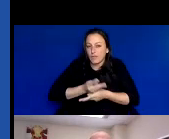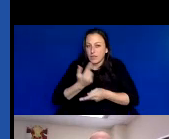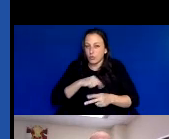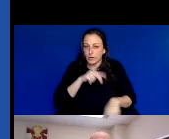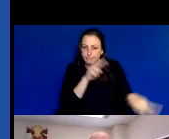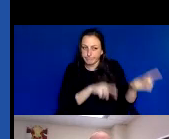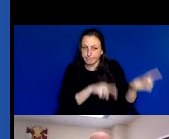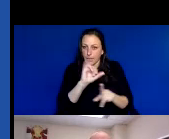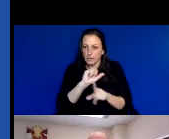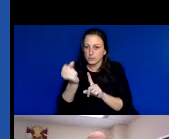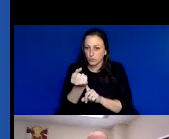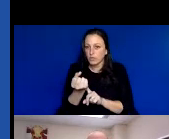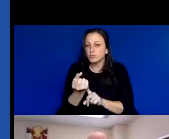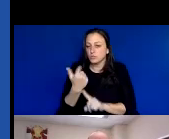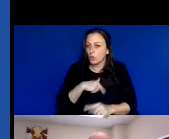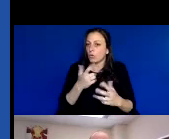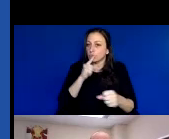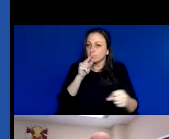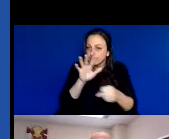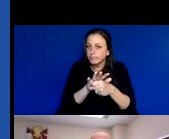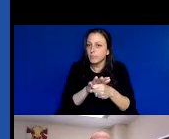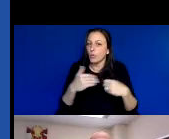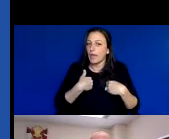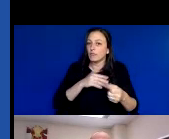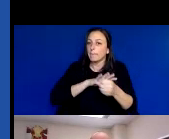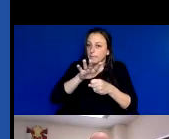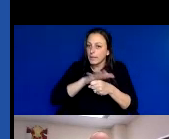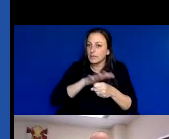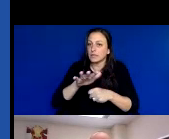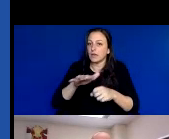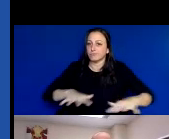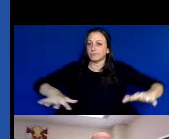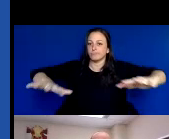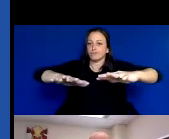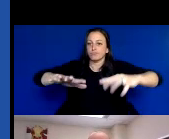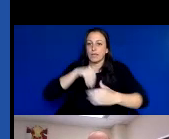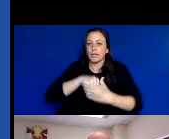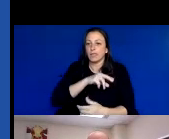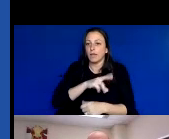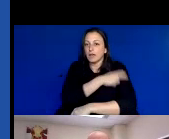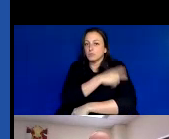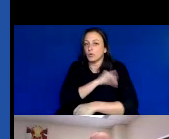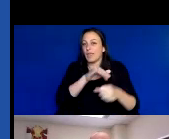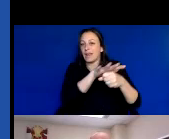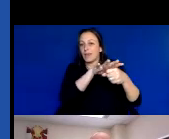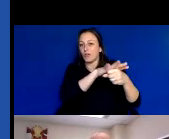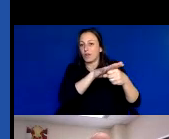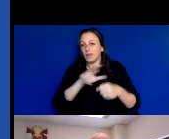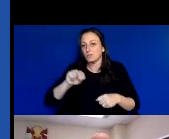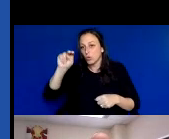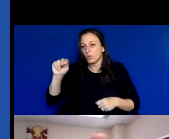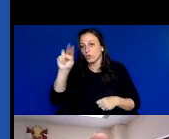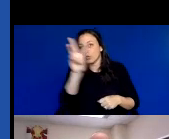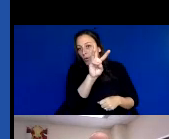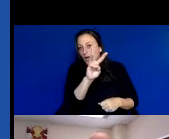situation to ensure that we have hospital capacity in that region, to ensure that we are not at a point where we need to